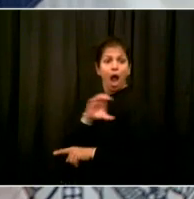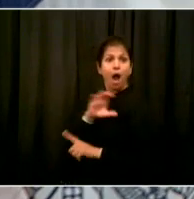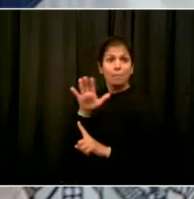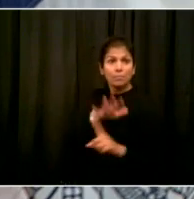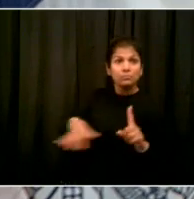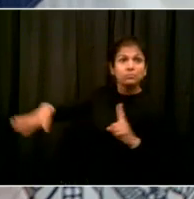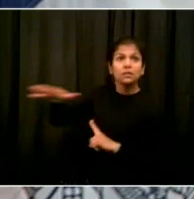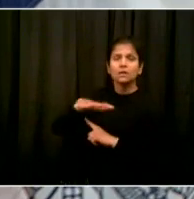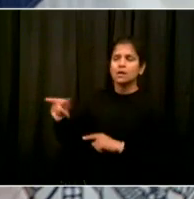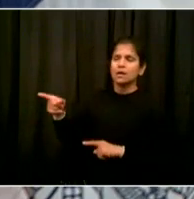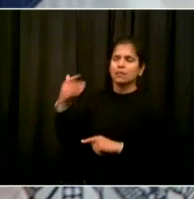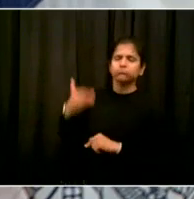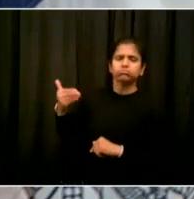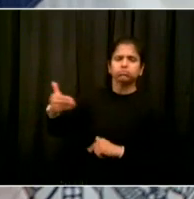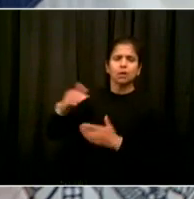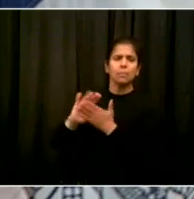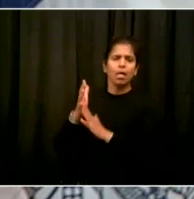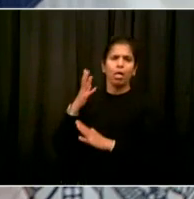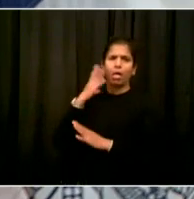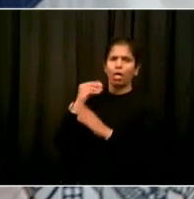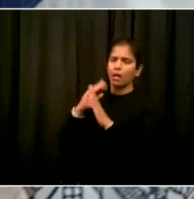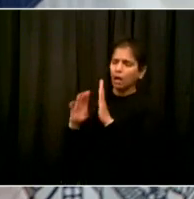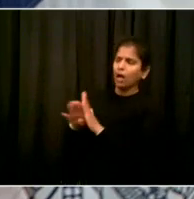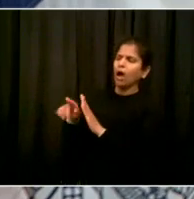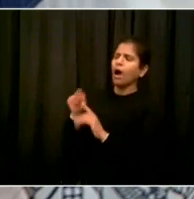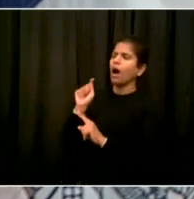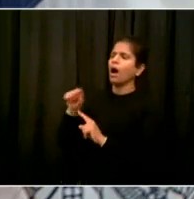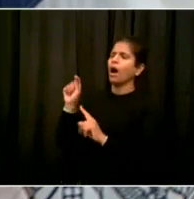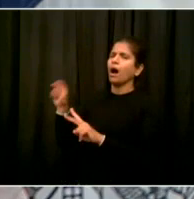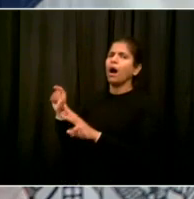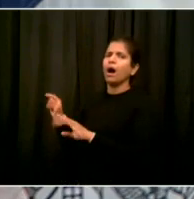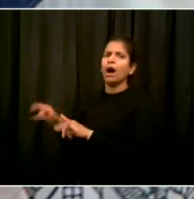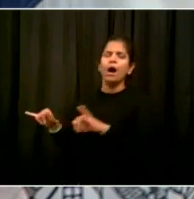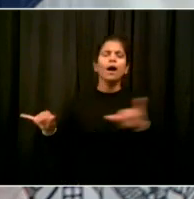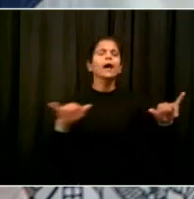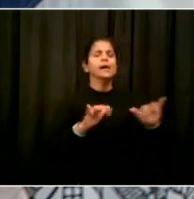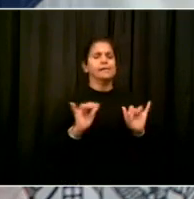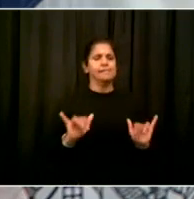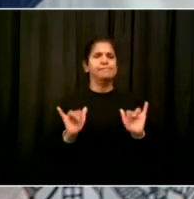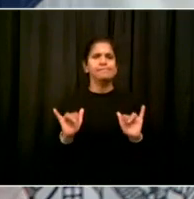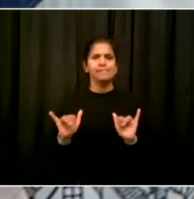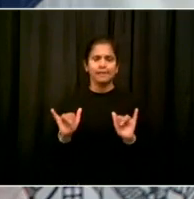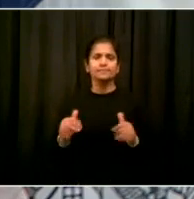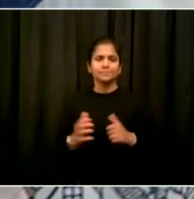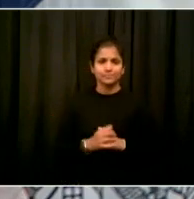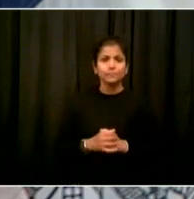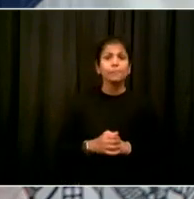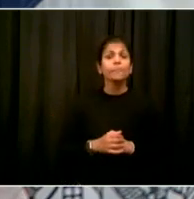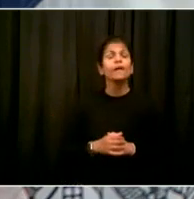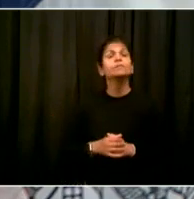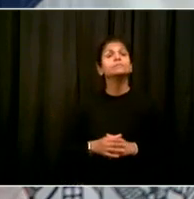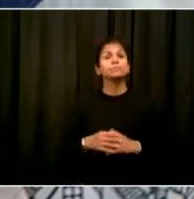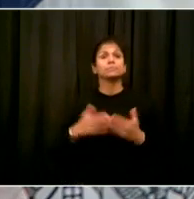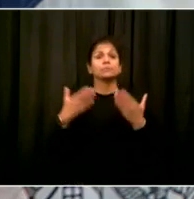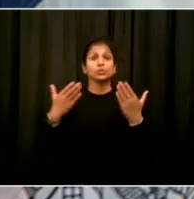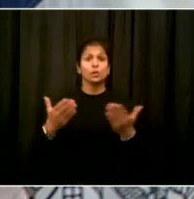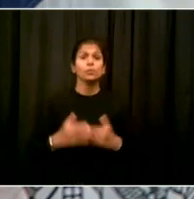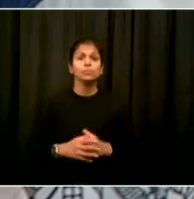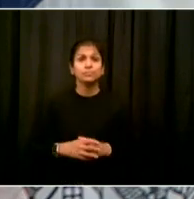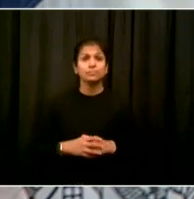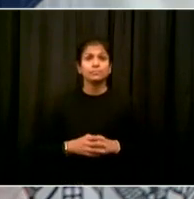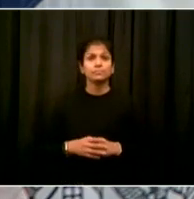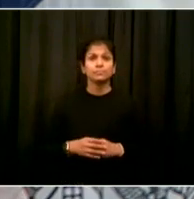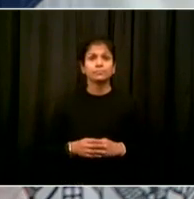dynamic leadership that will help us achieve that. But to be able to recover, to be able to restart, to be able